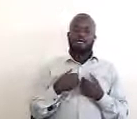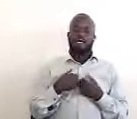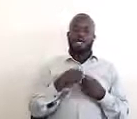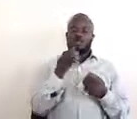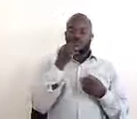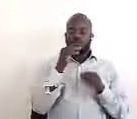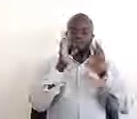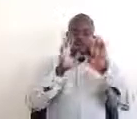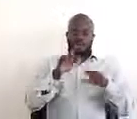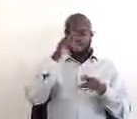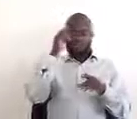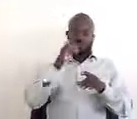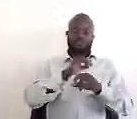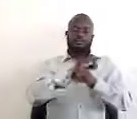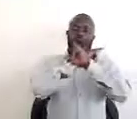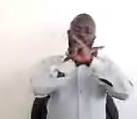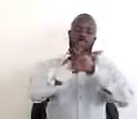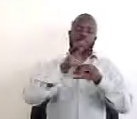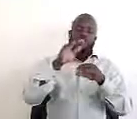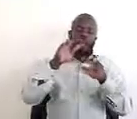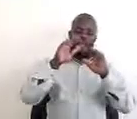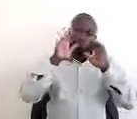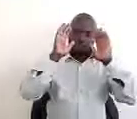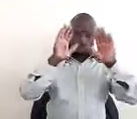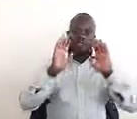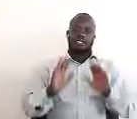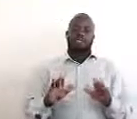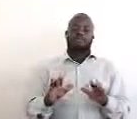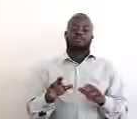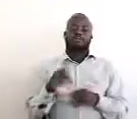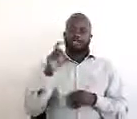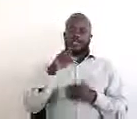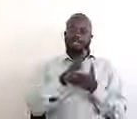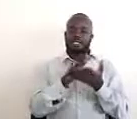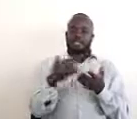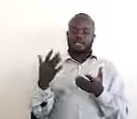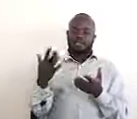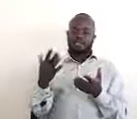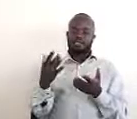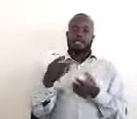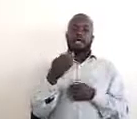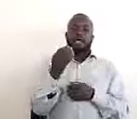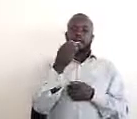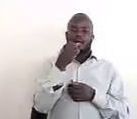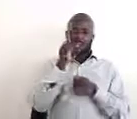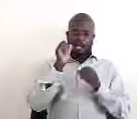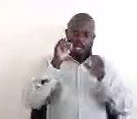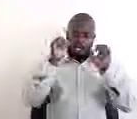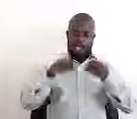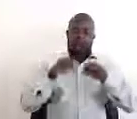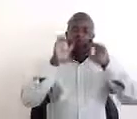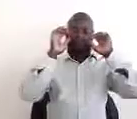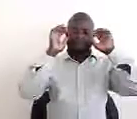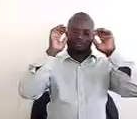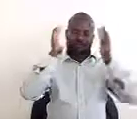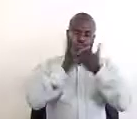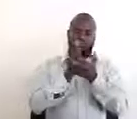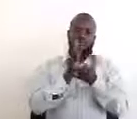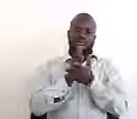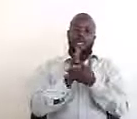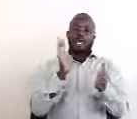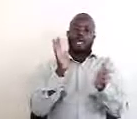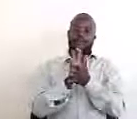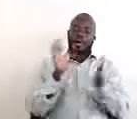important because the immune system actually requires a number of nutrients to stay healthy. Diet can